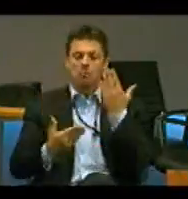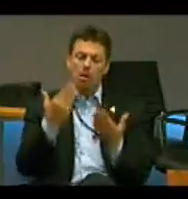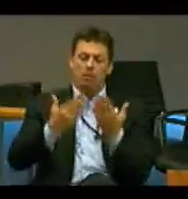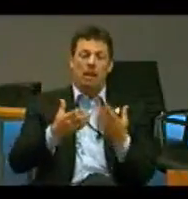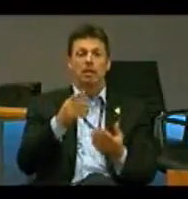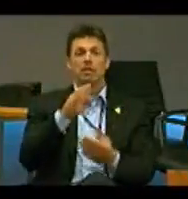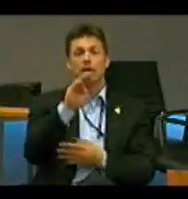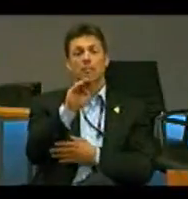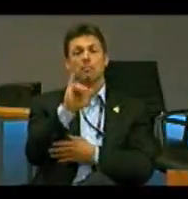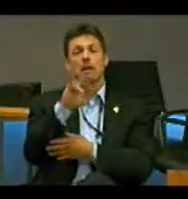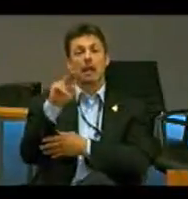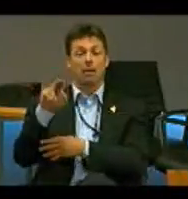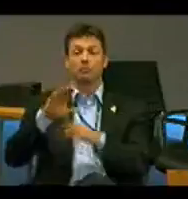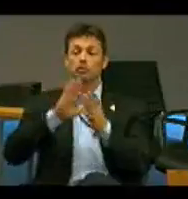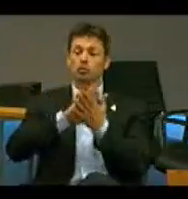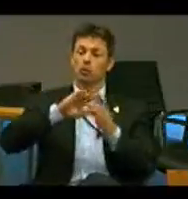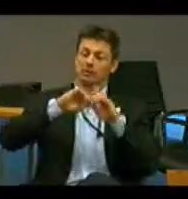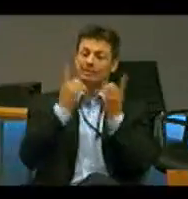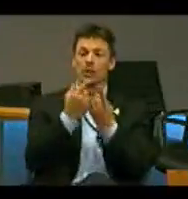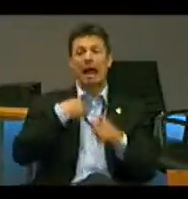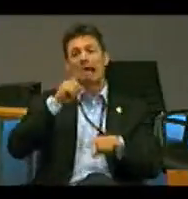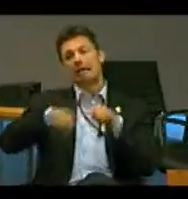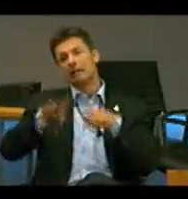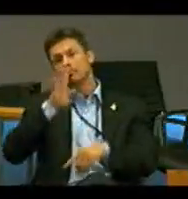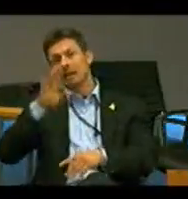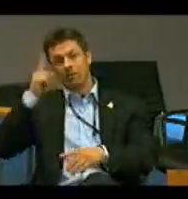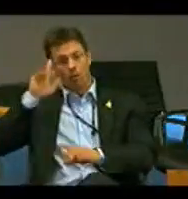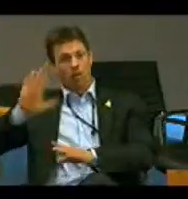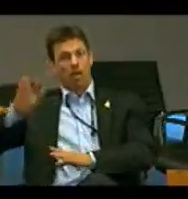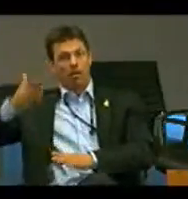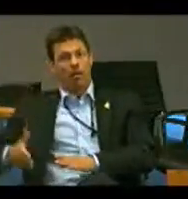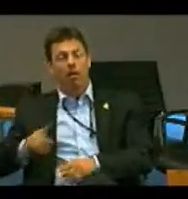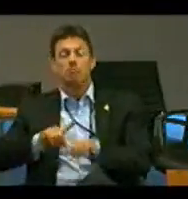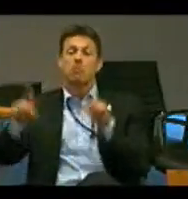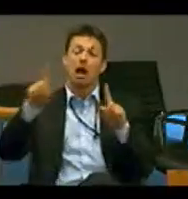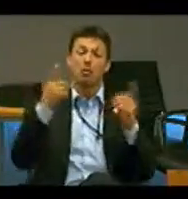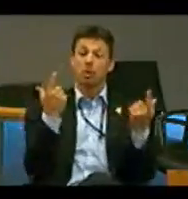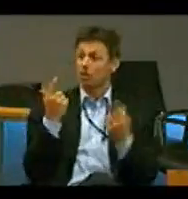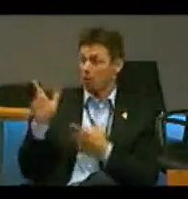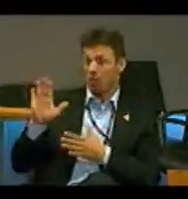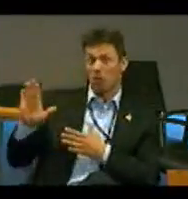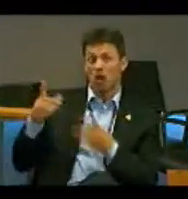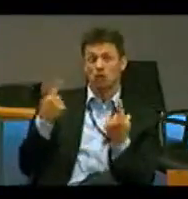what the Minneapolis School District, and I can't speak for them either, is trying to do is